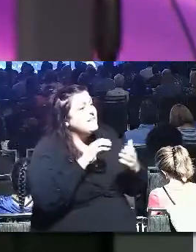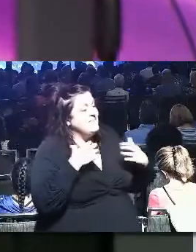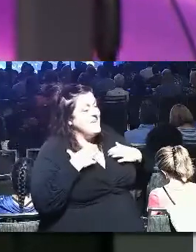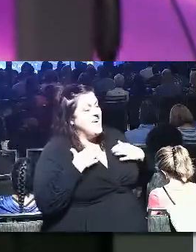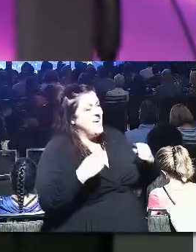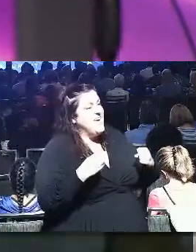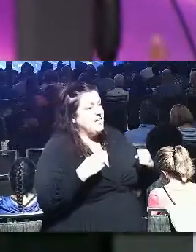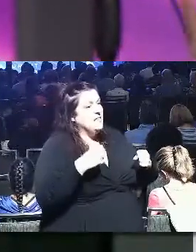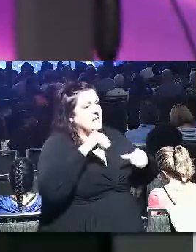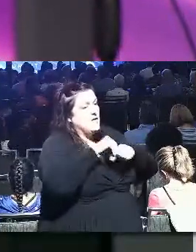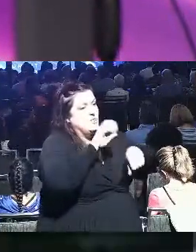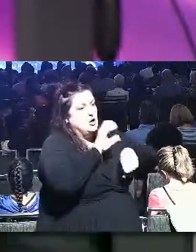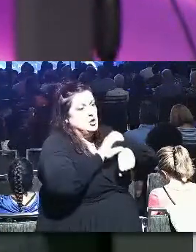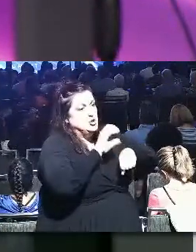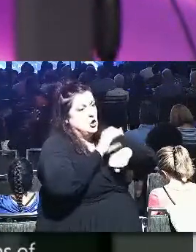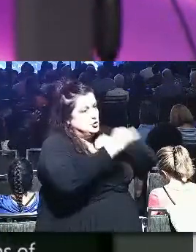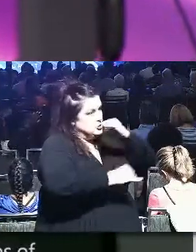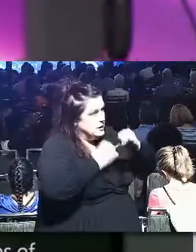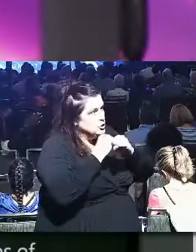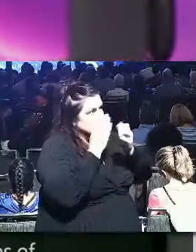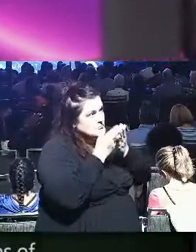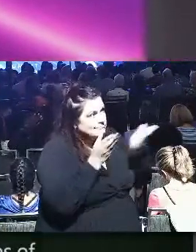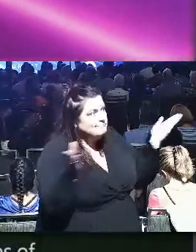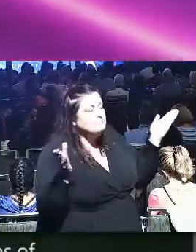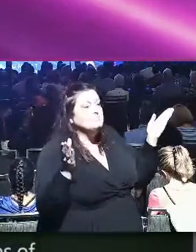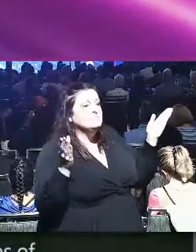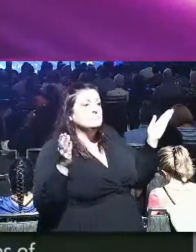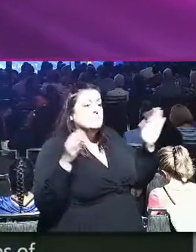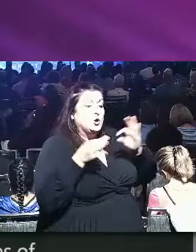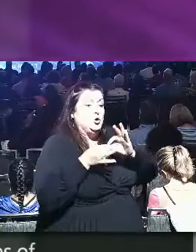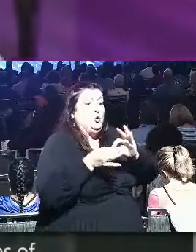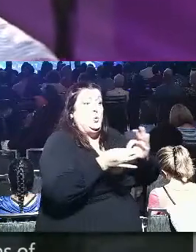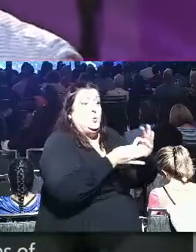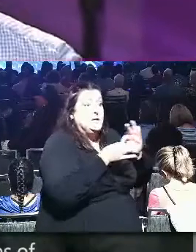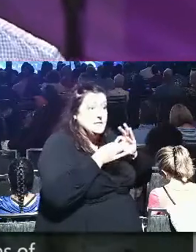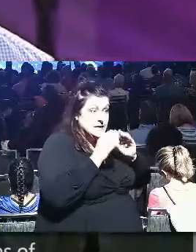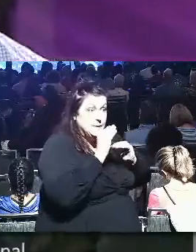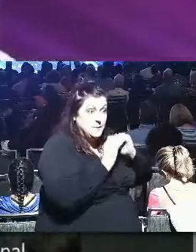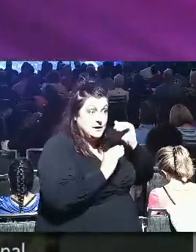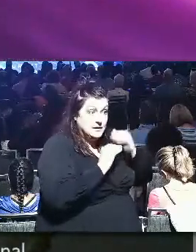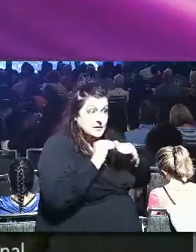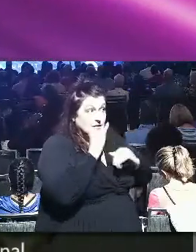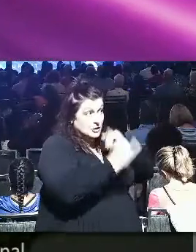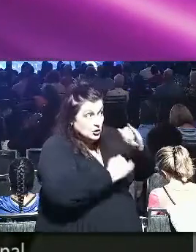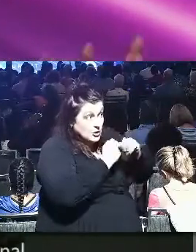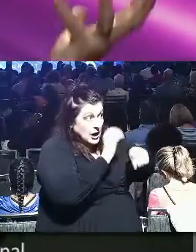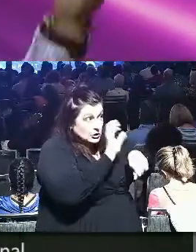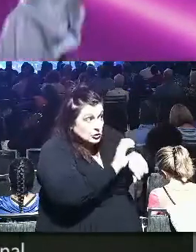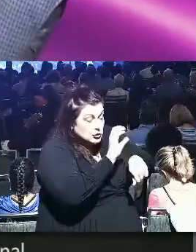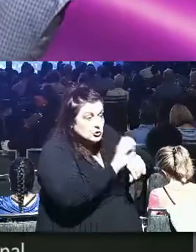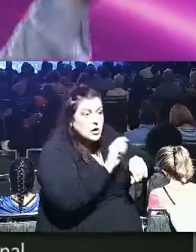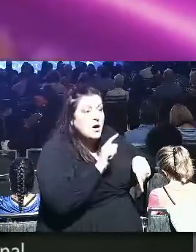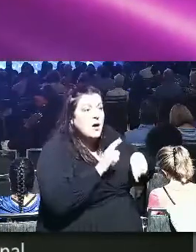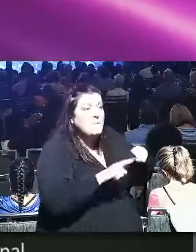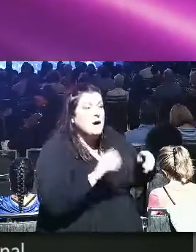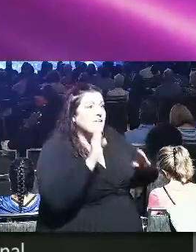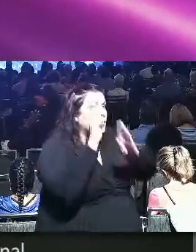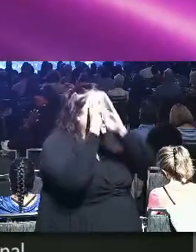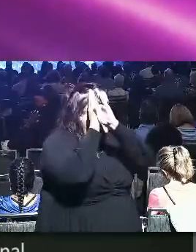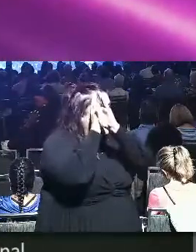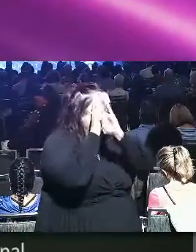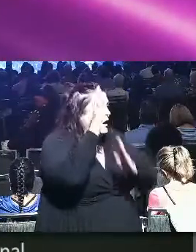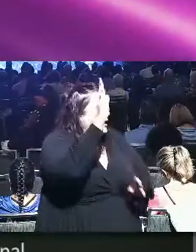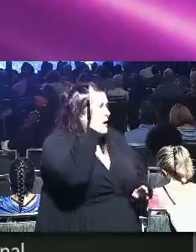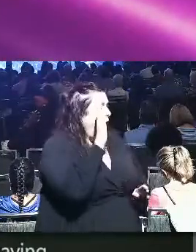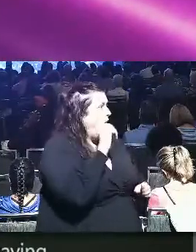Churches of Christ. And I believe there is unity being built in the International Churches of Christ. But if we lose sight of lifting up God and saying it's